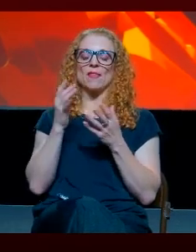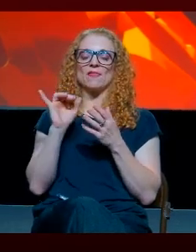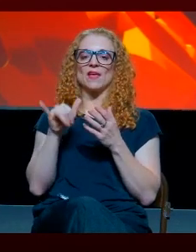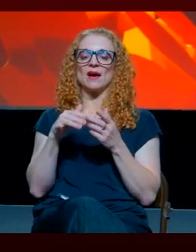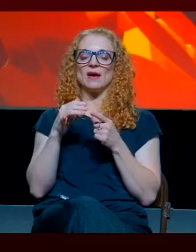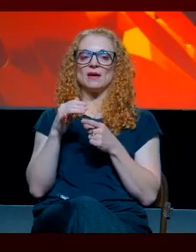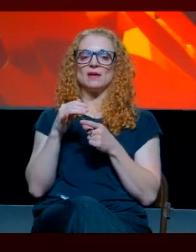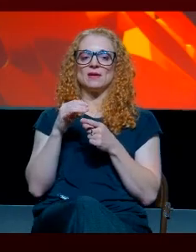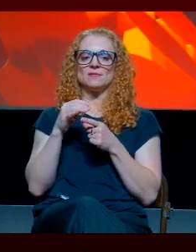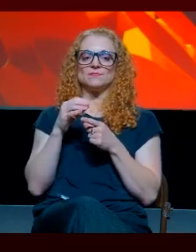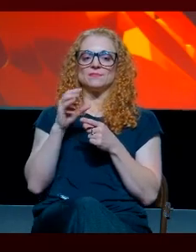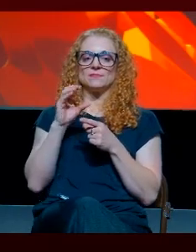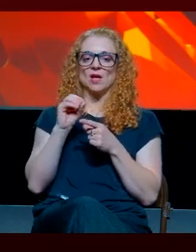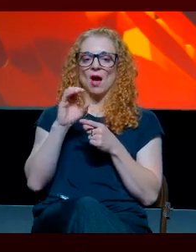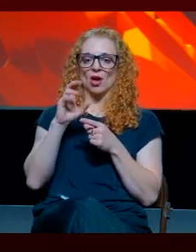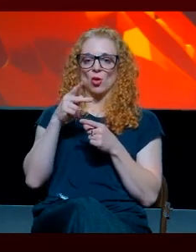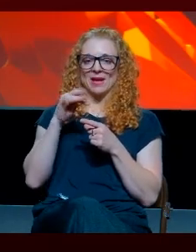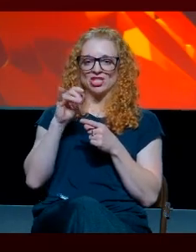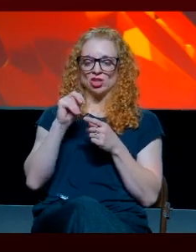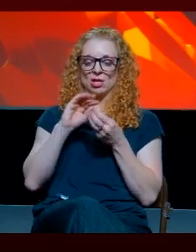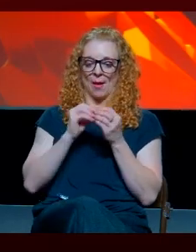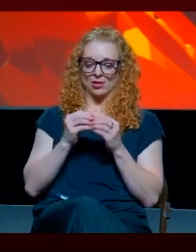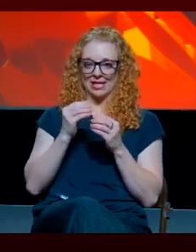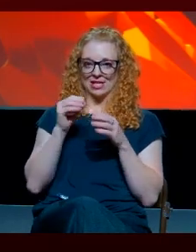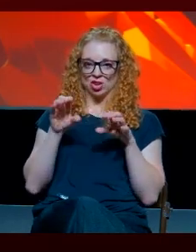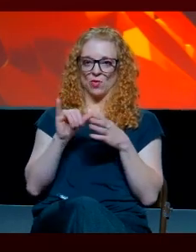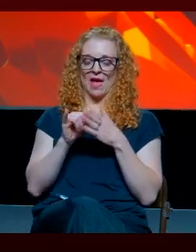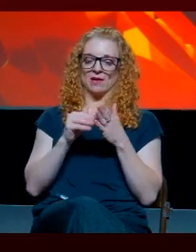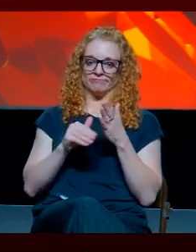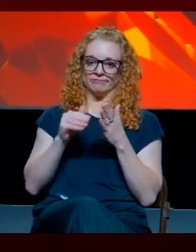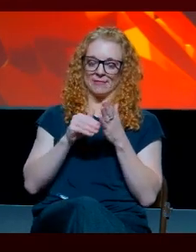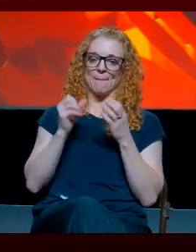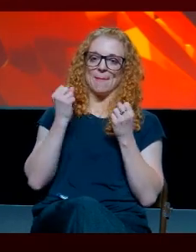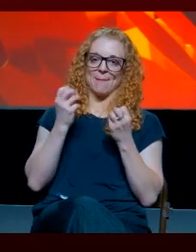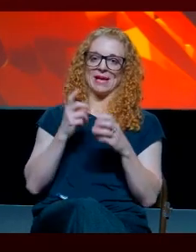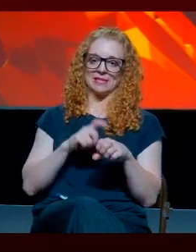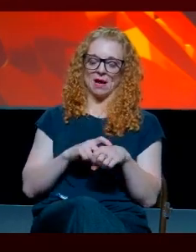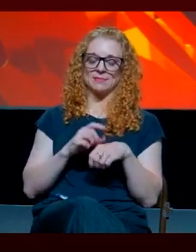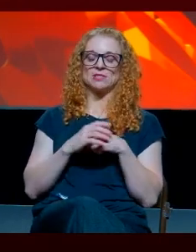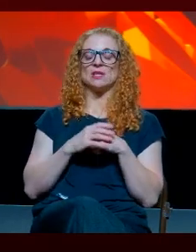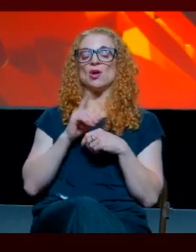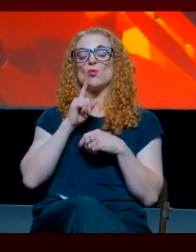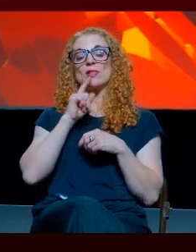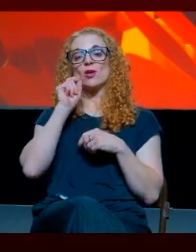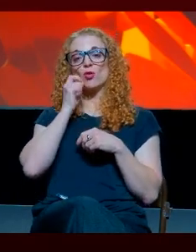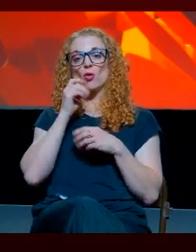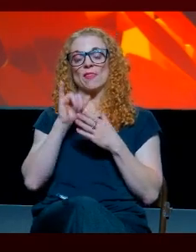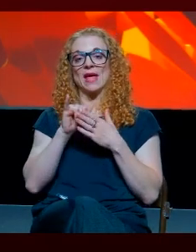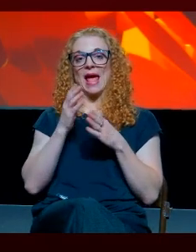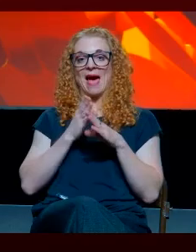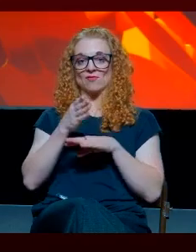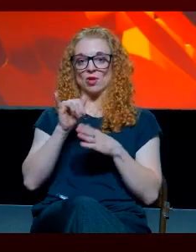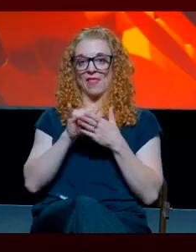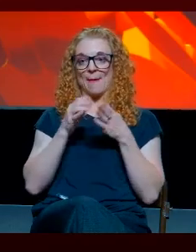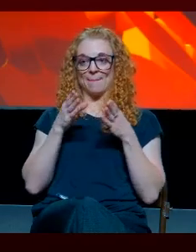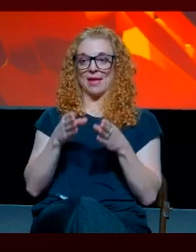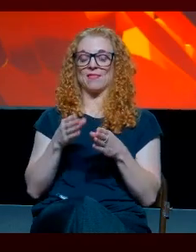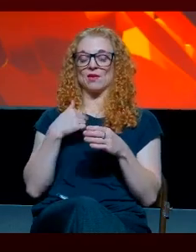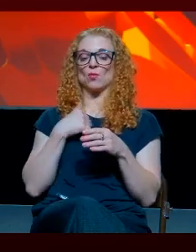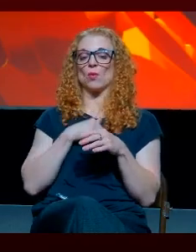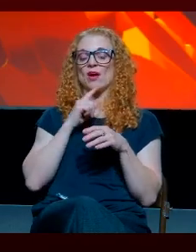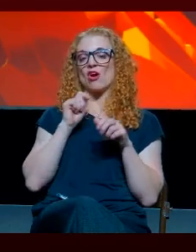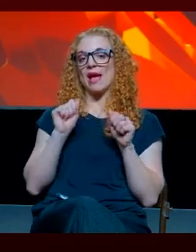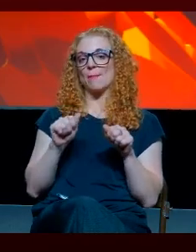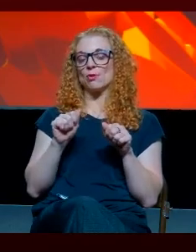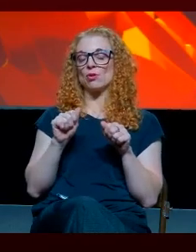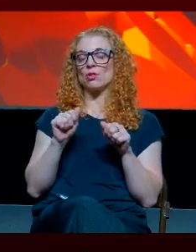the occupation numbers come, and iterate that many, many times. And what is really cool is following this method, we are able